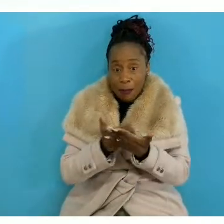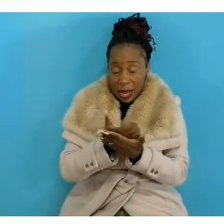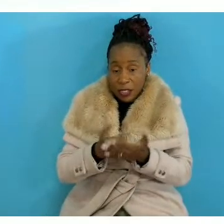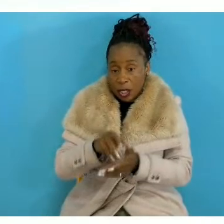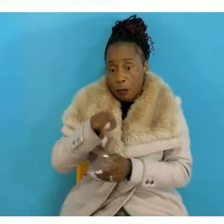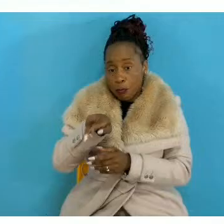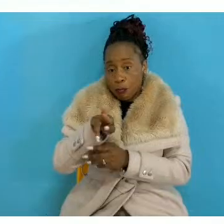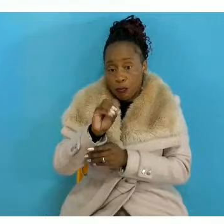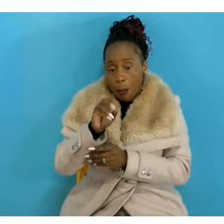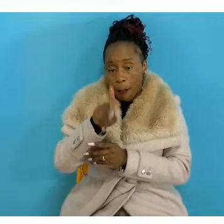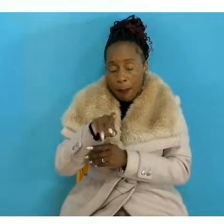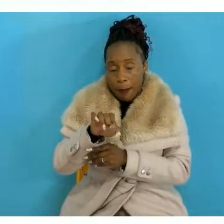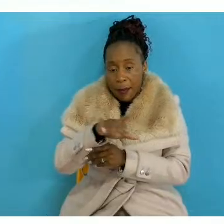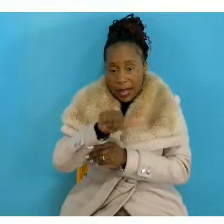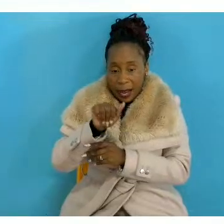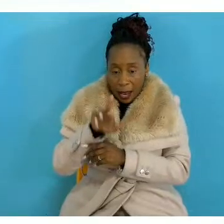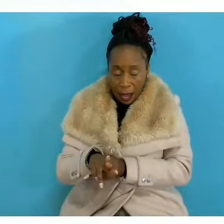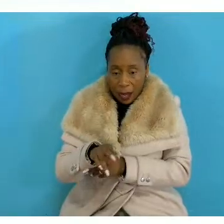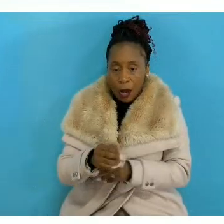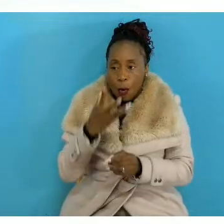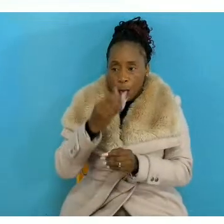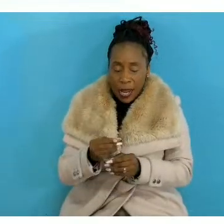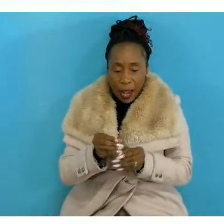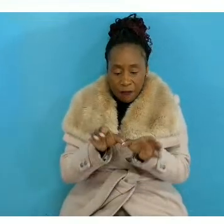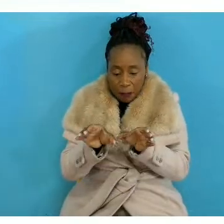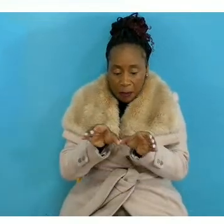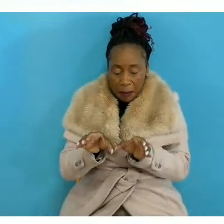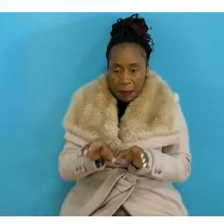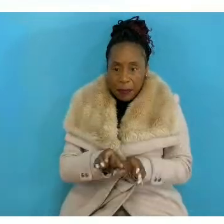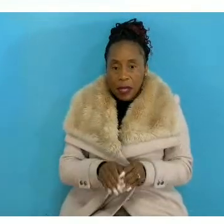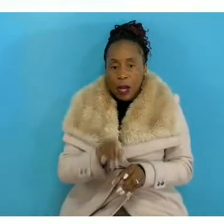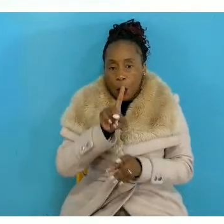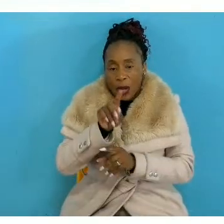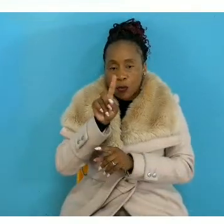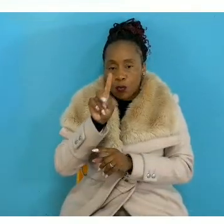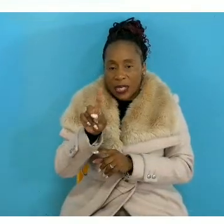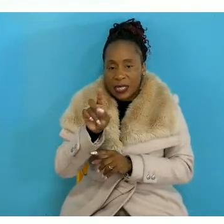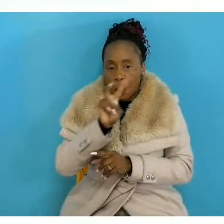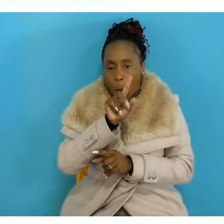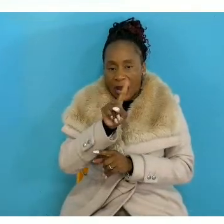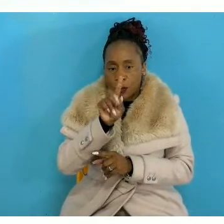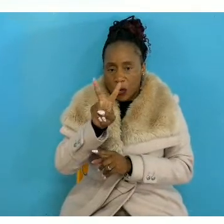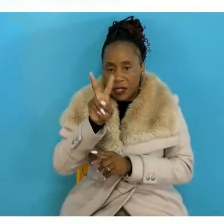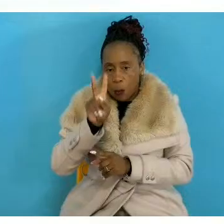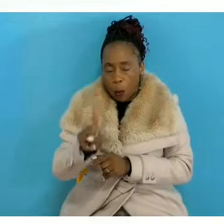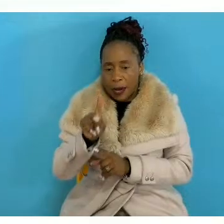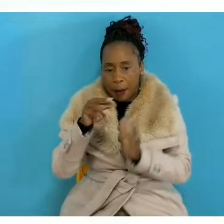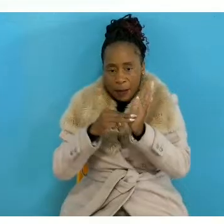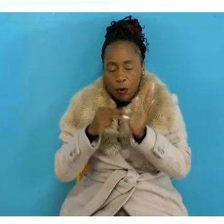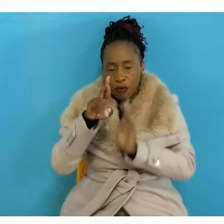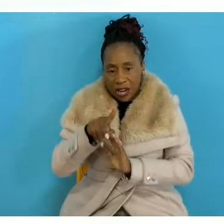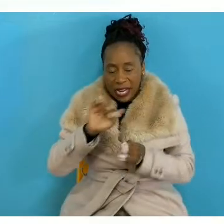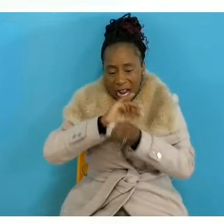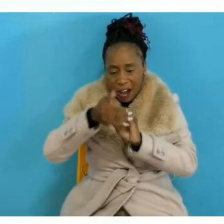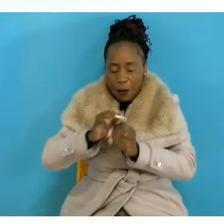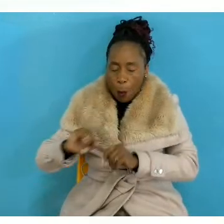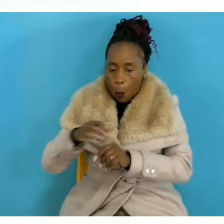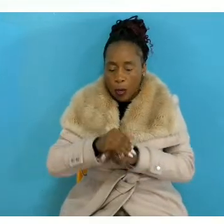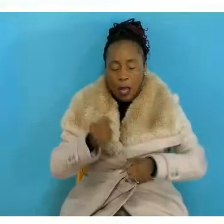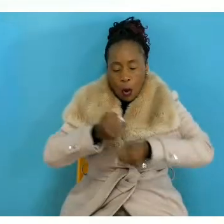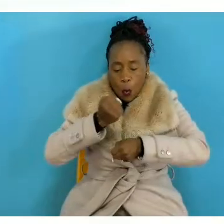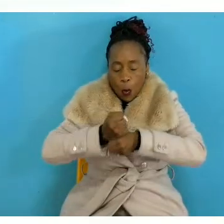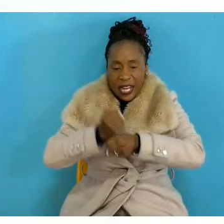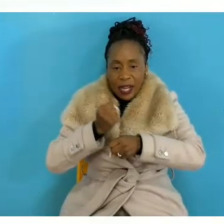that we have actually our discretionary allocation of 121 million, which covers all other operational costs